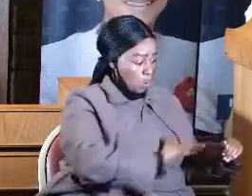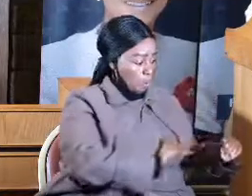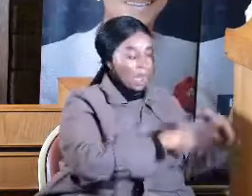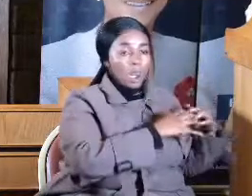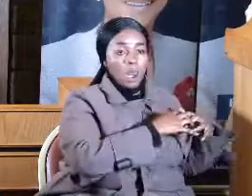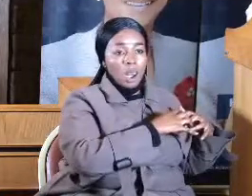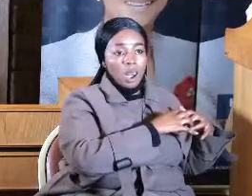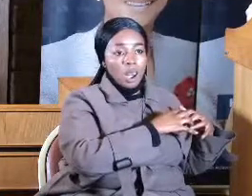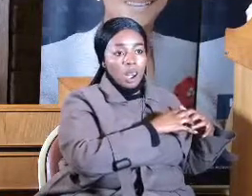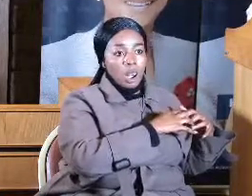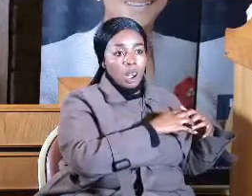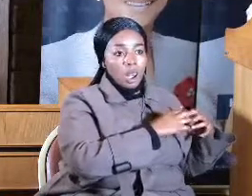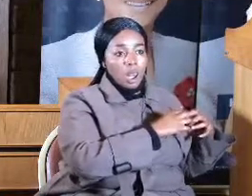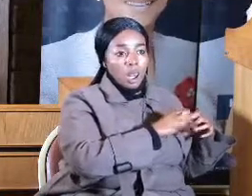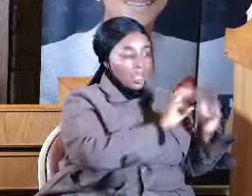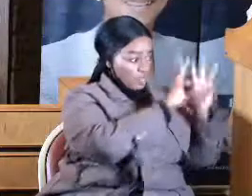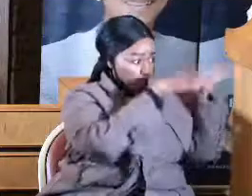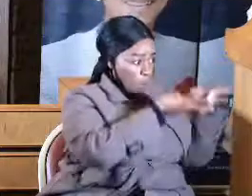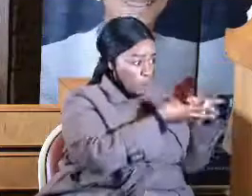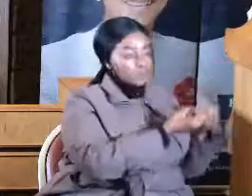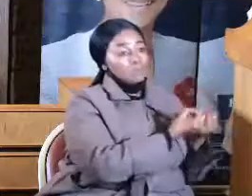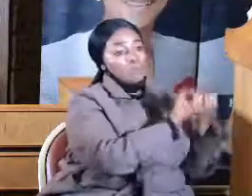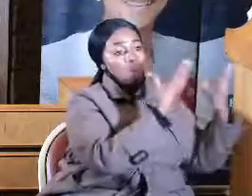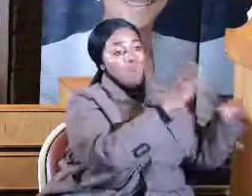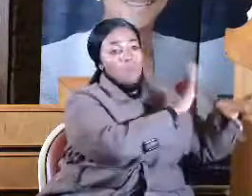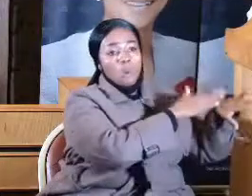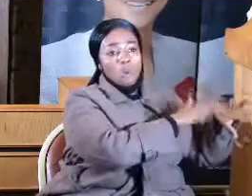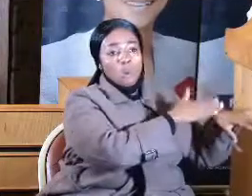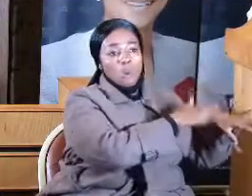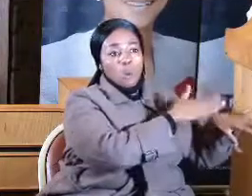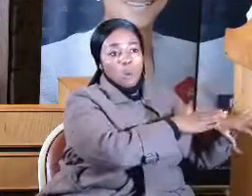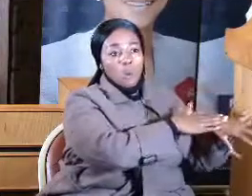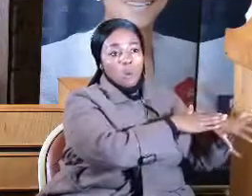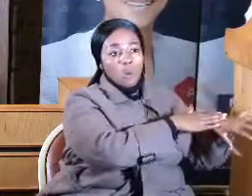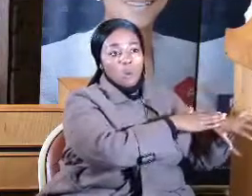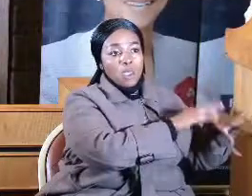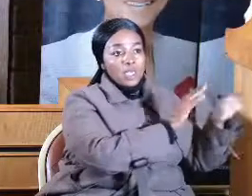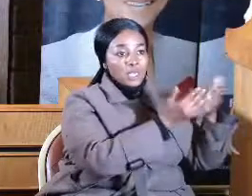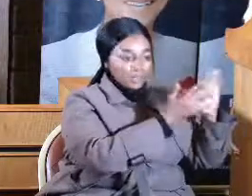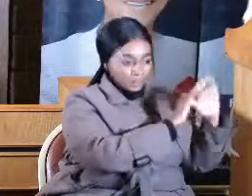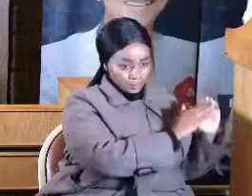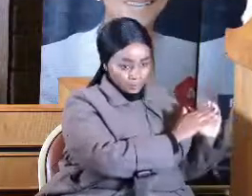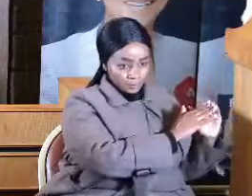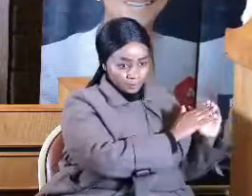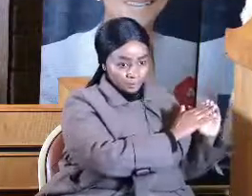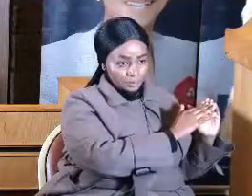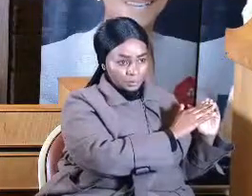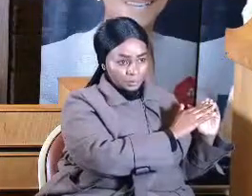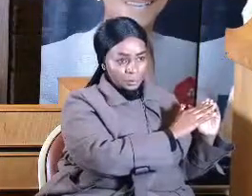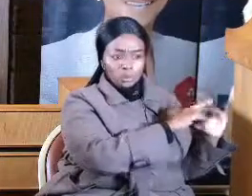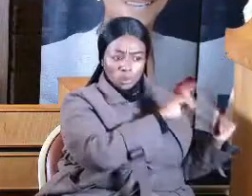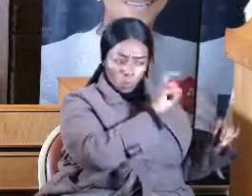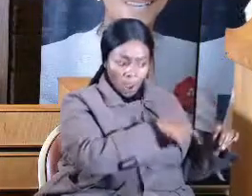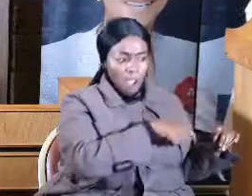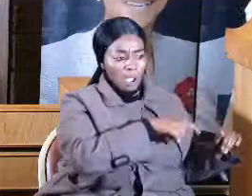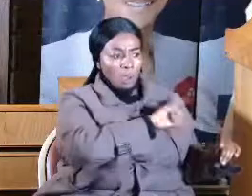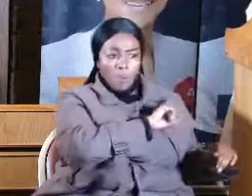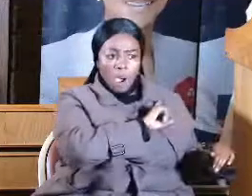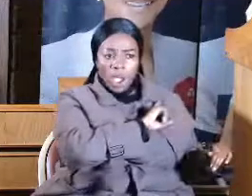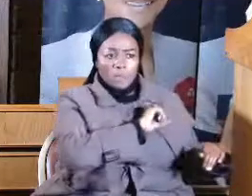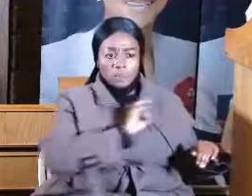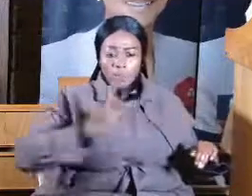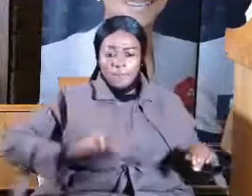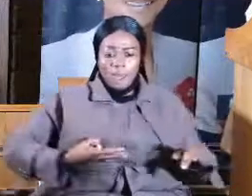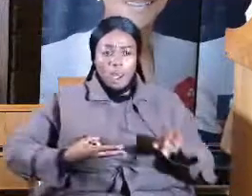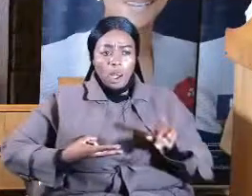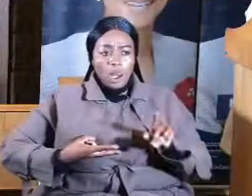largest population in terms of numbers in the society. So why should we remain just